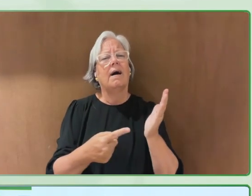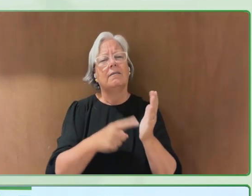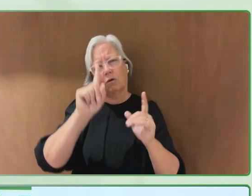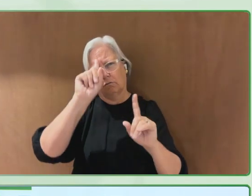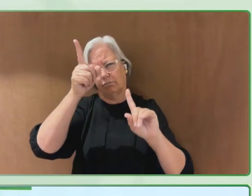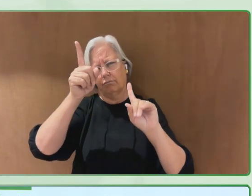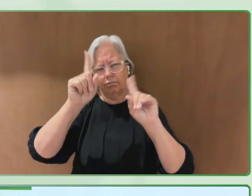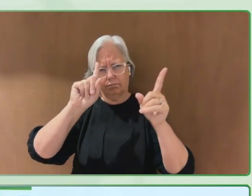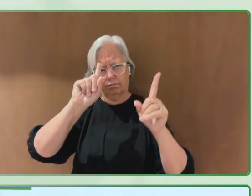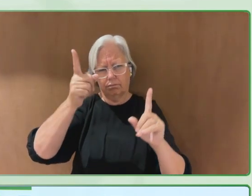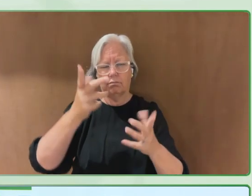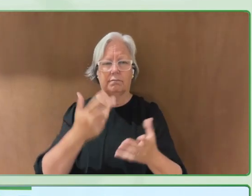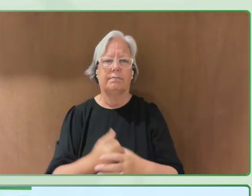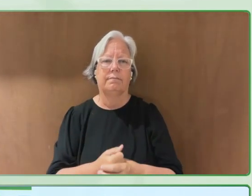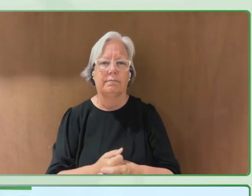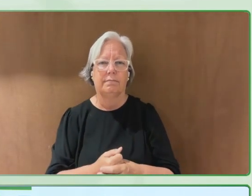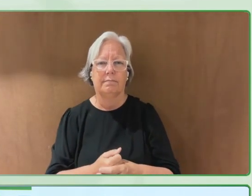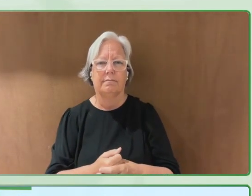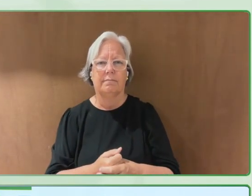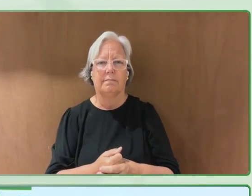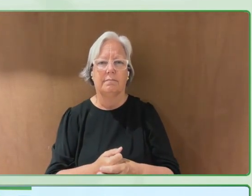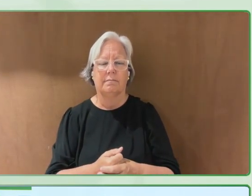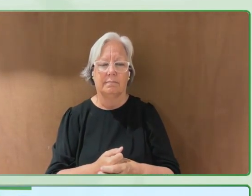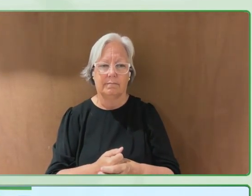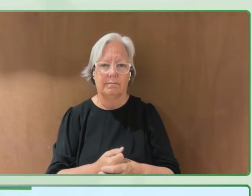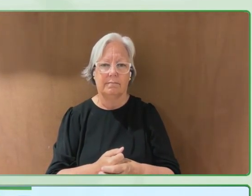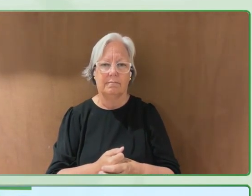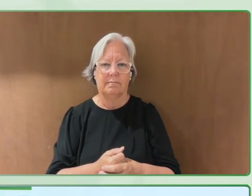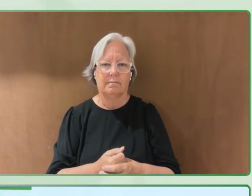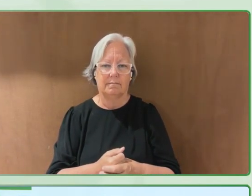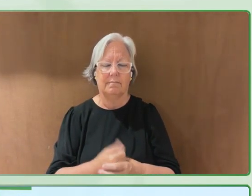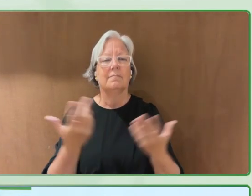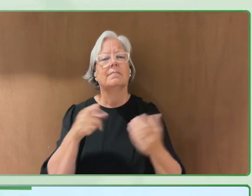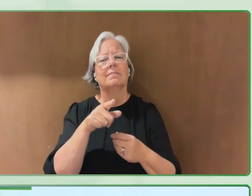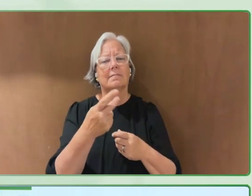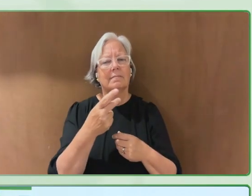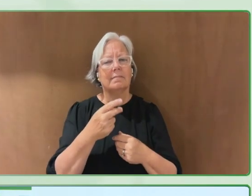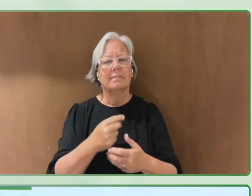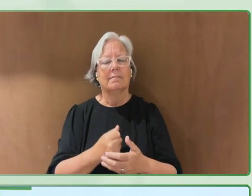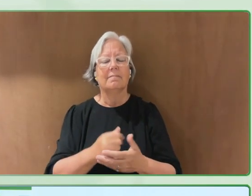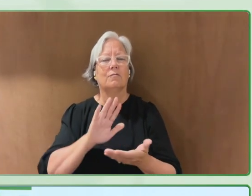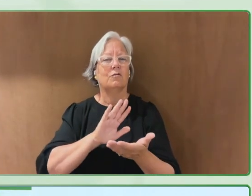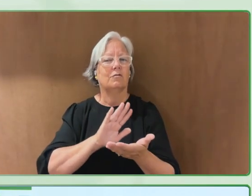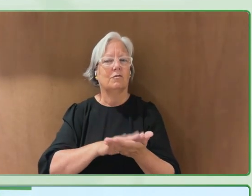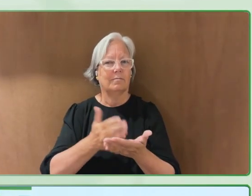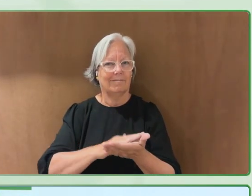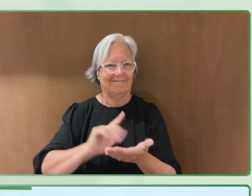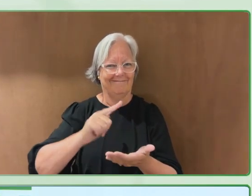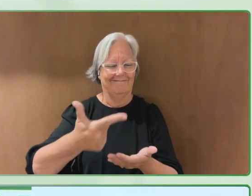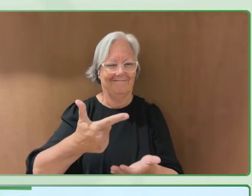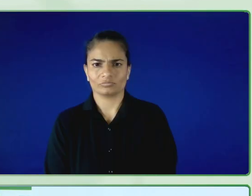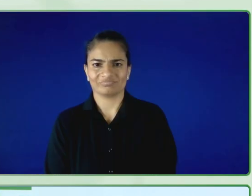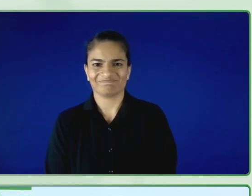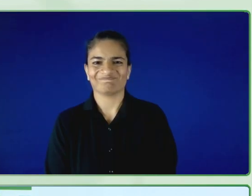this, whenever there was an event of this magnitude, you would have stampedes. And unfortunately, in the same city, the previous event